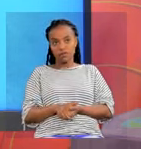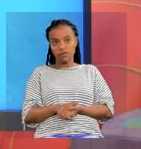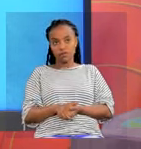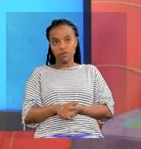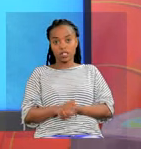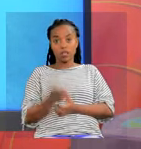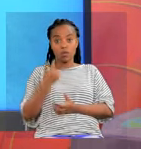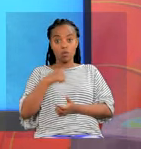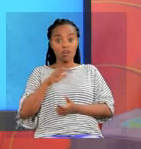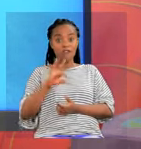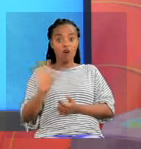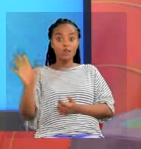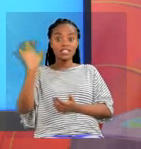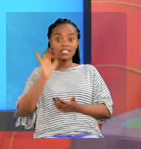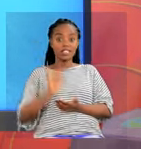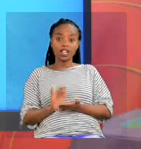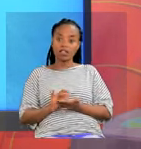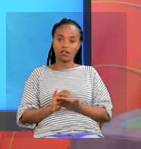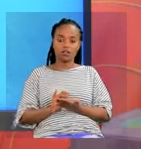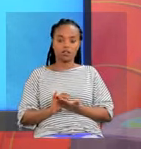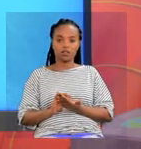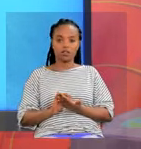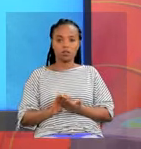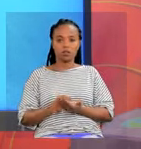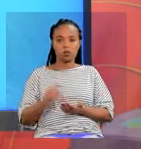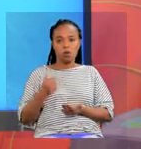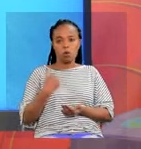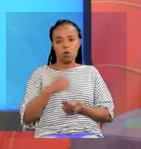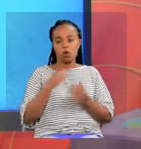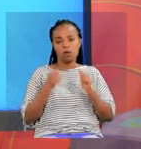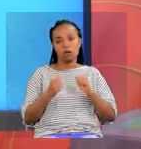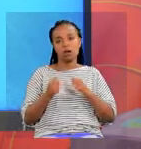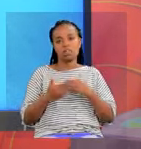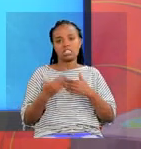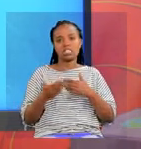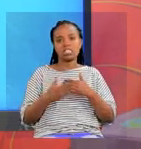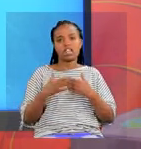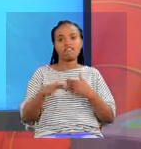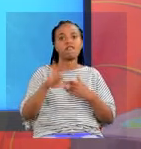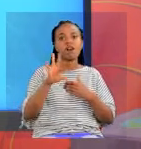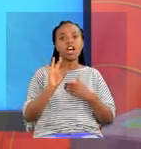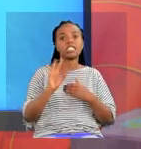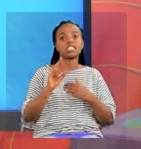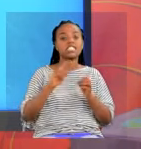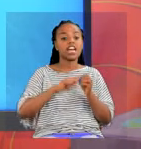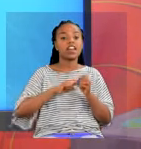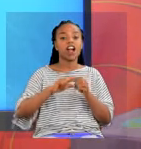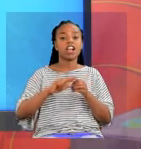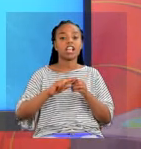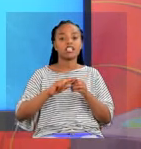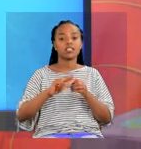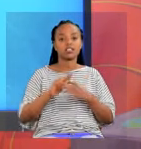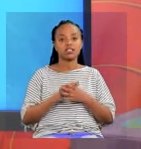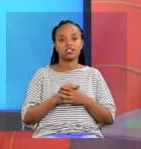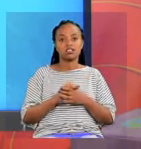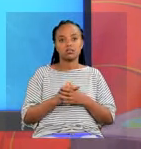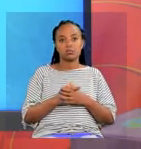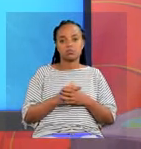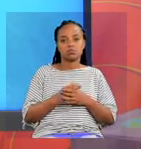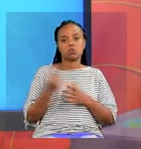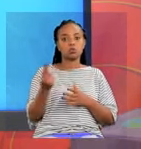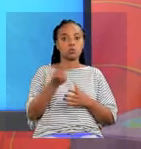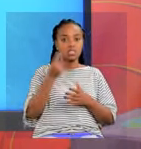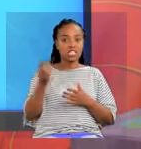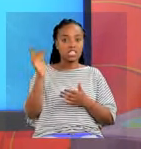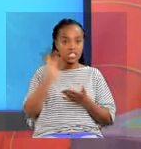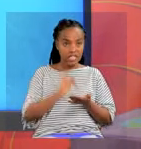Once we have found the center, we can easily see or we can easily find the radius, either using the